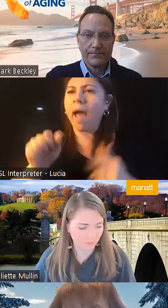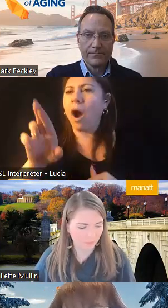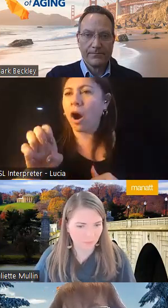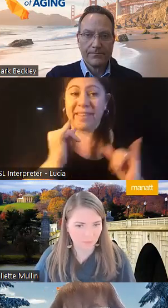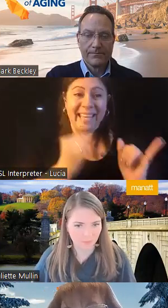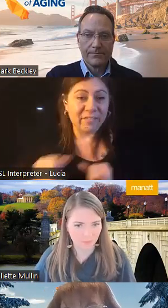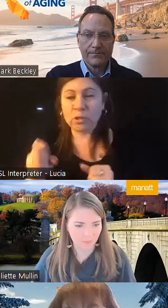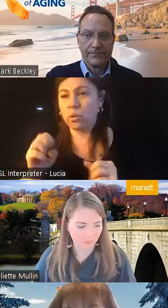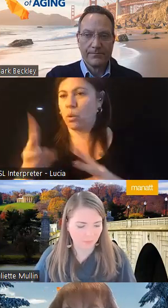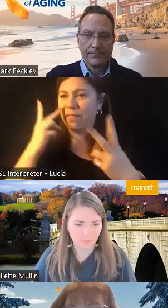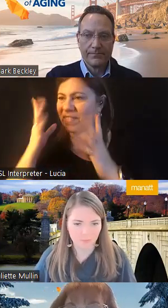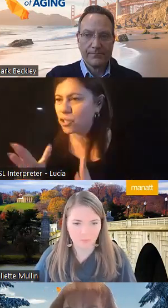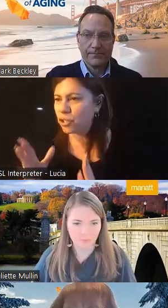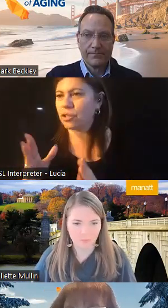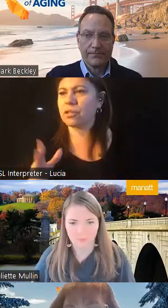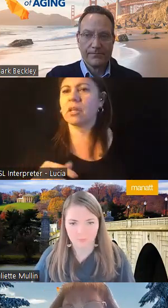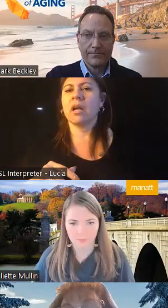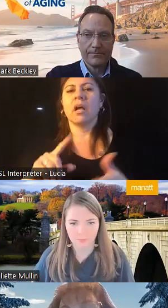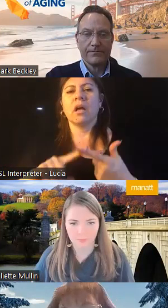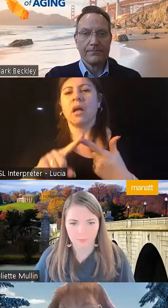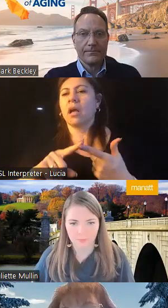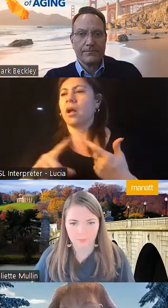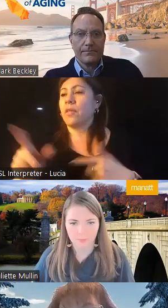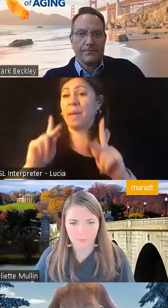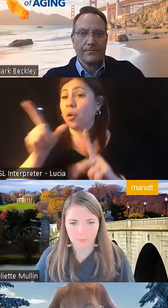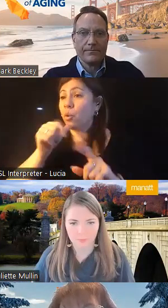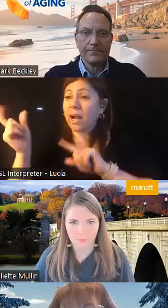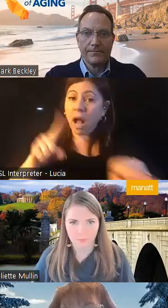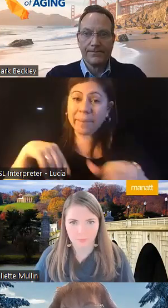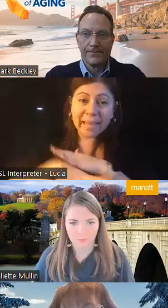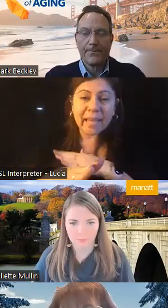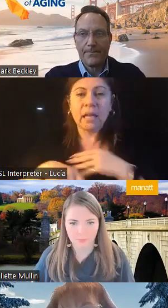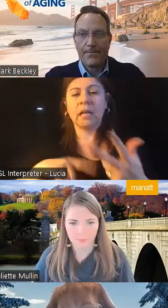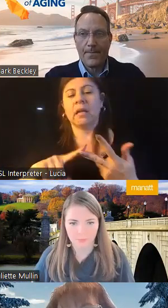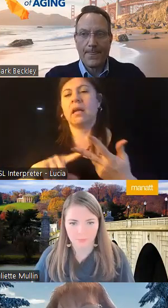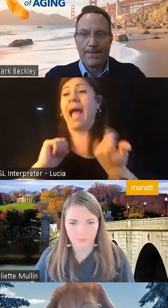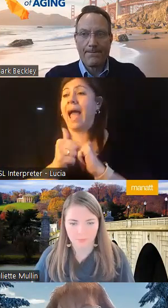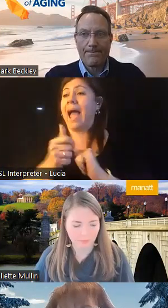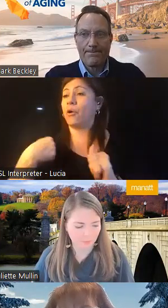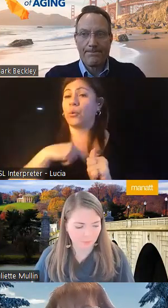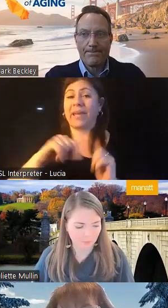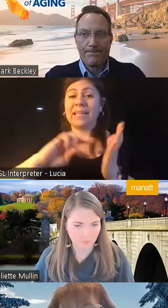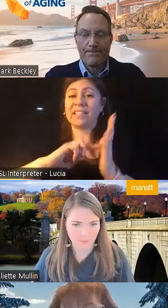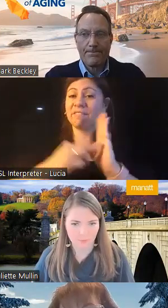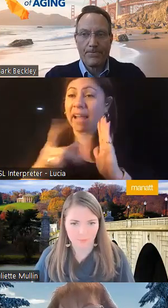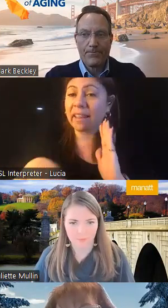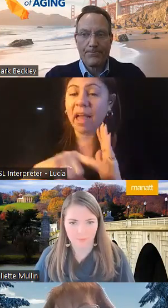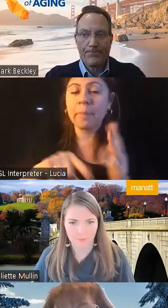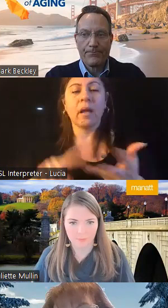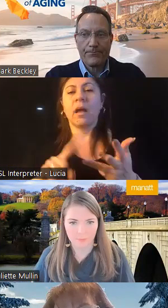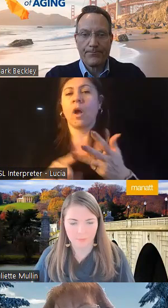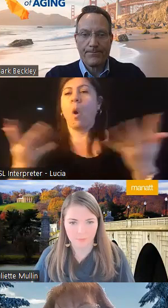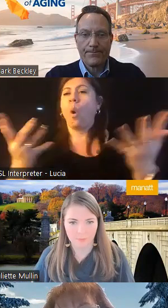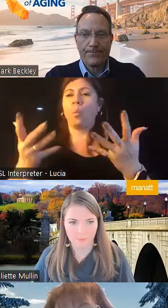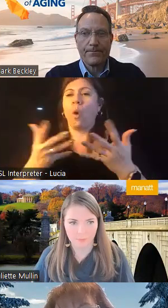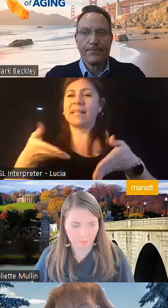the visitors and people that are coming in? How do we define them? What's the modality? What's the way in doing